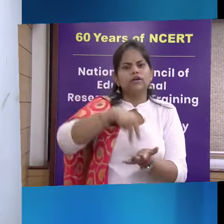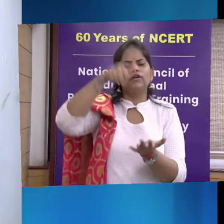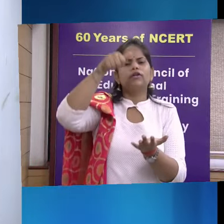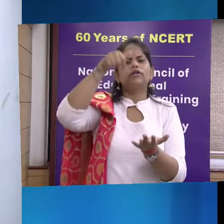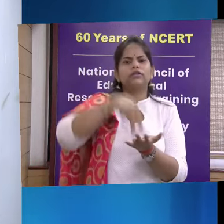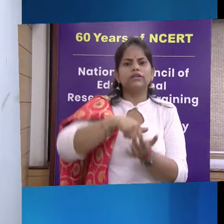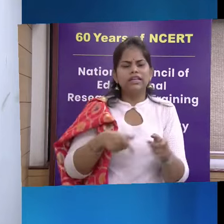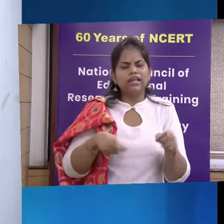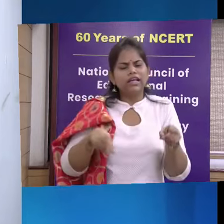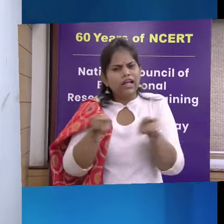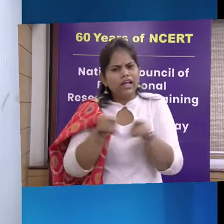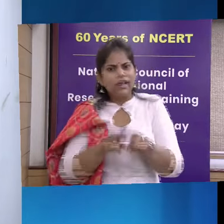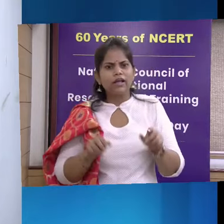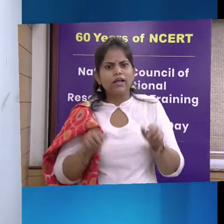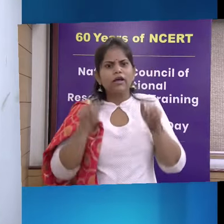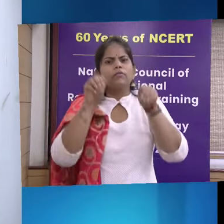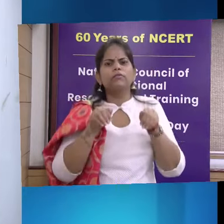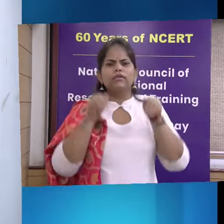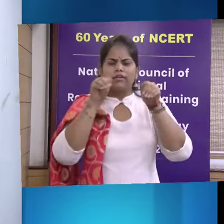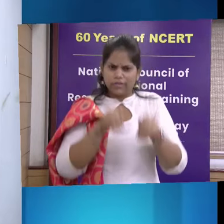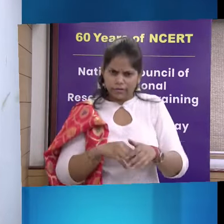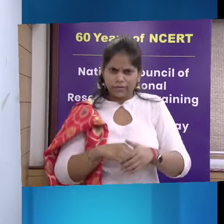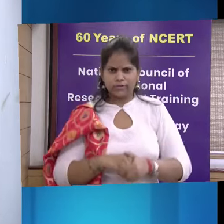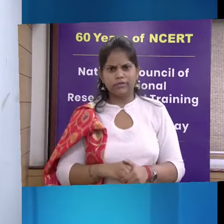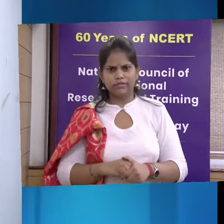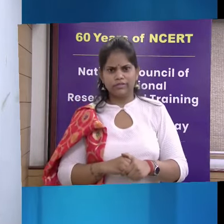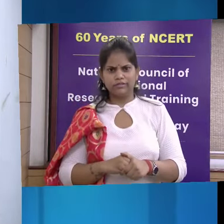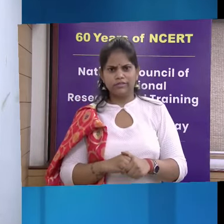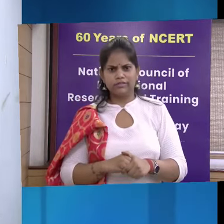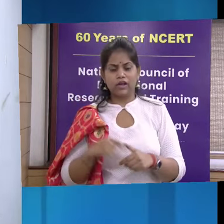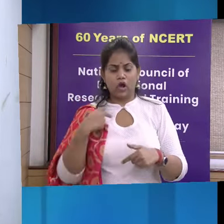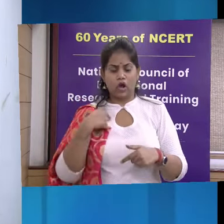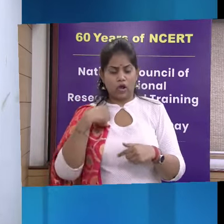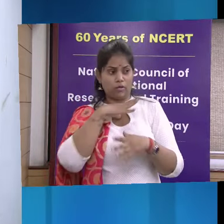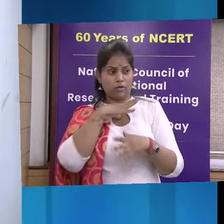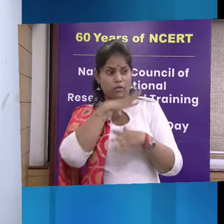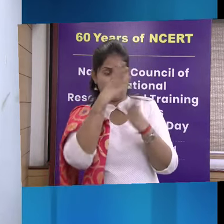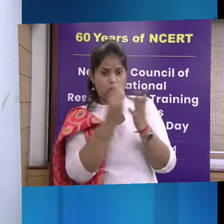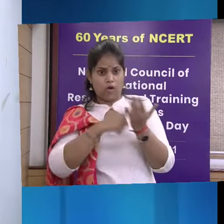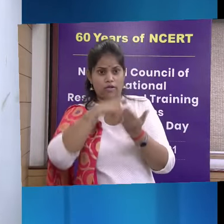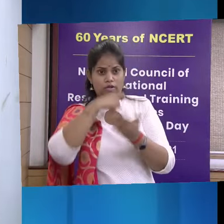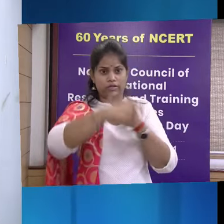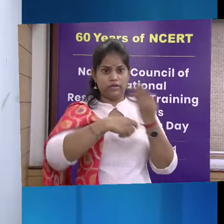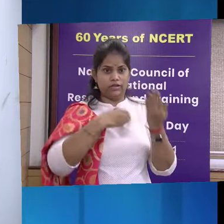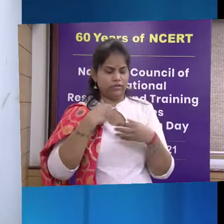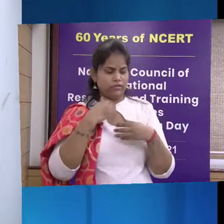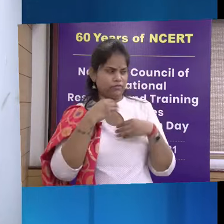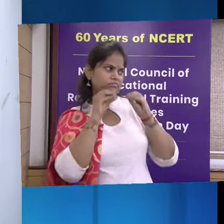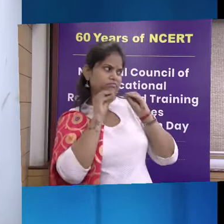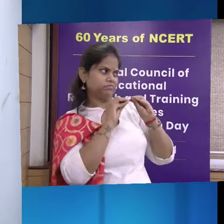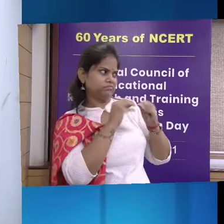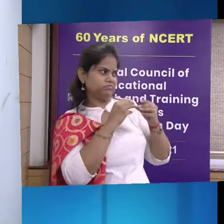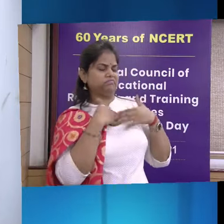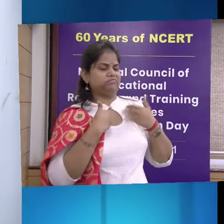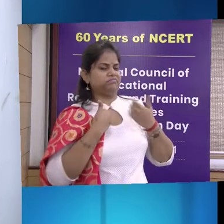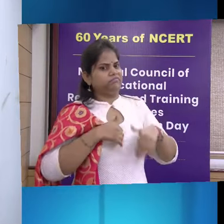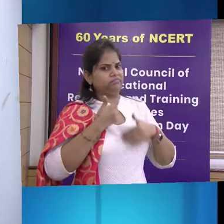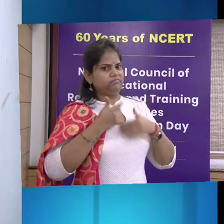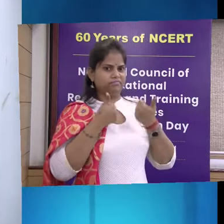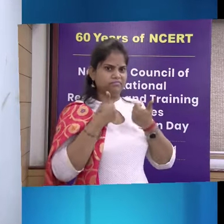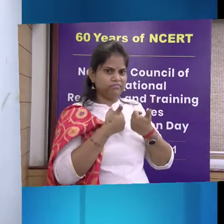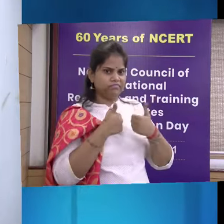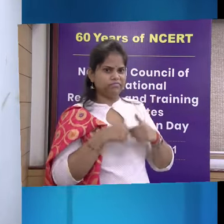kangaroo with emphasis. All of my relatives will be glad to teach them. No,